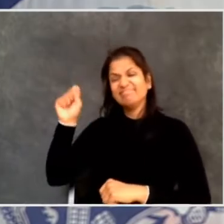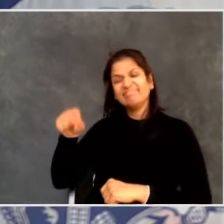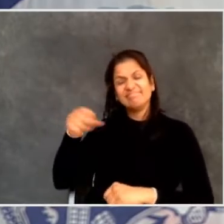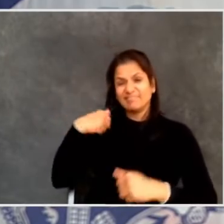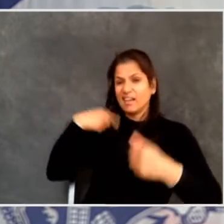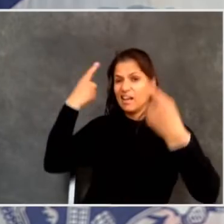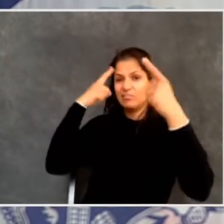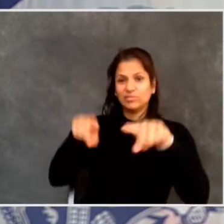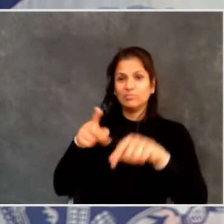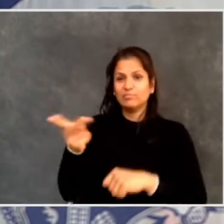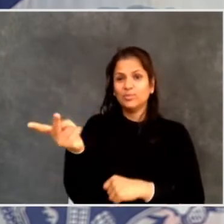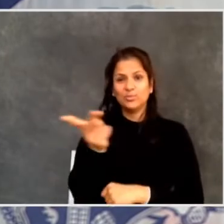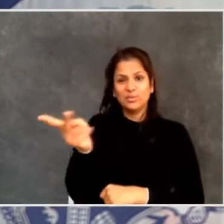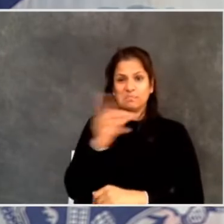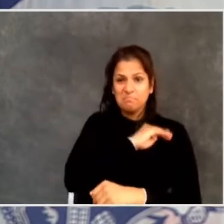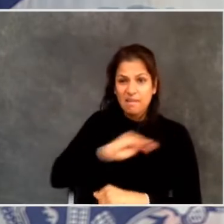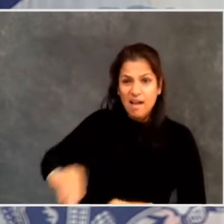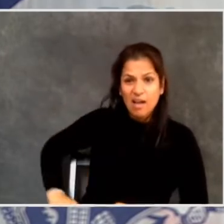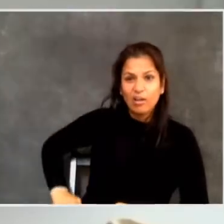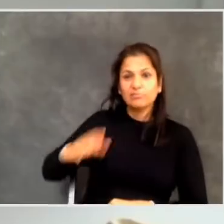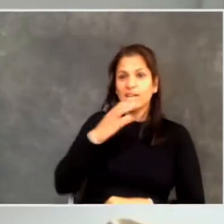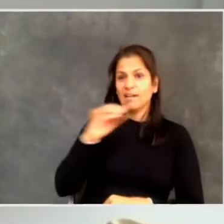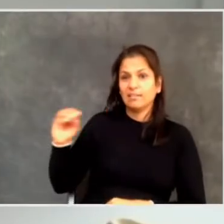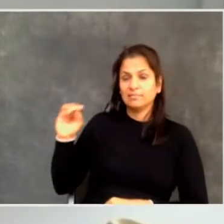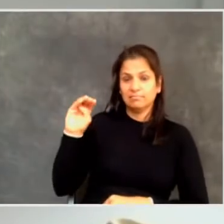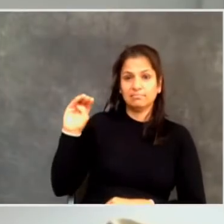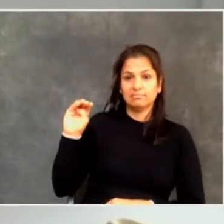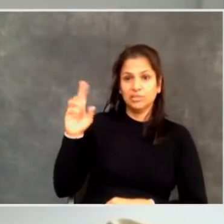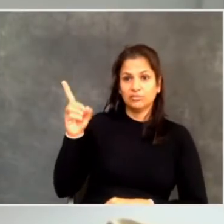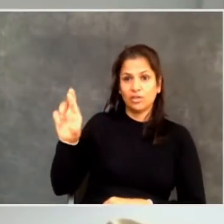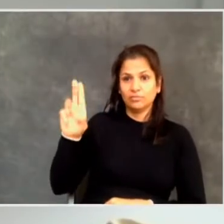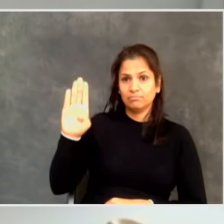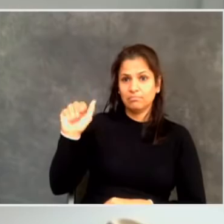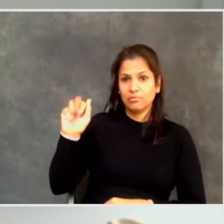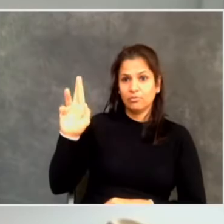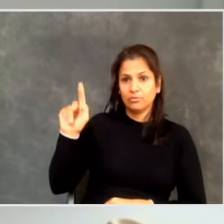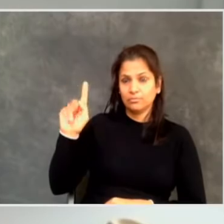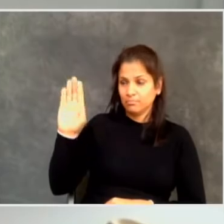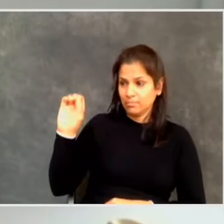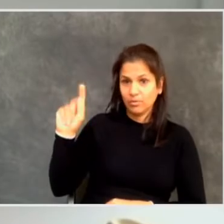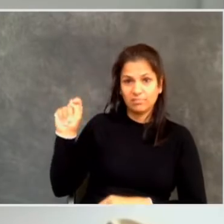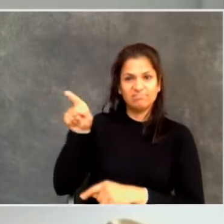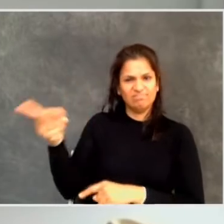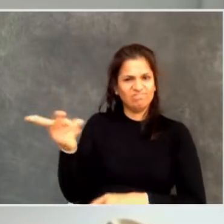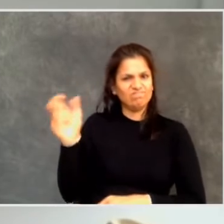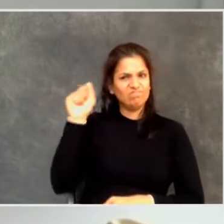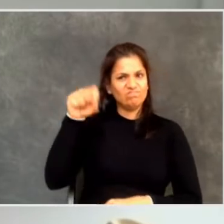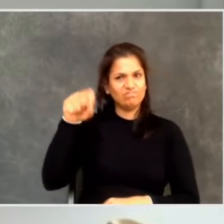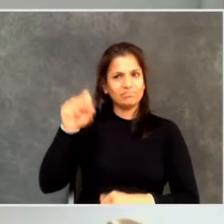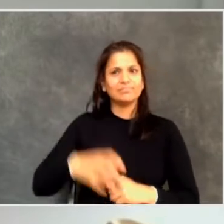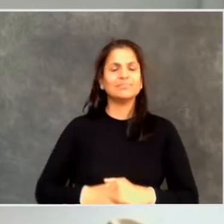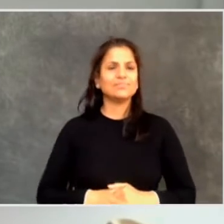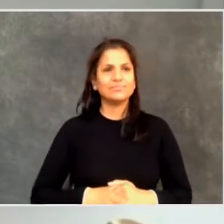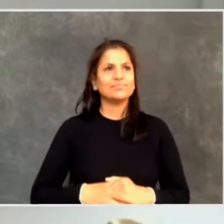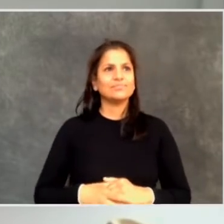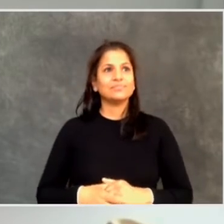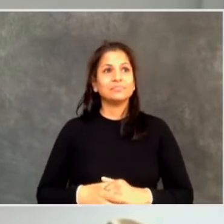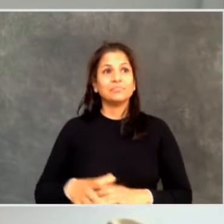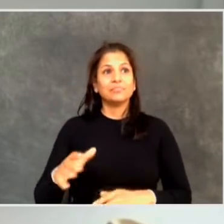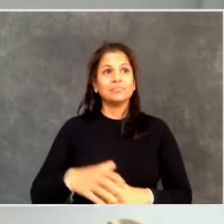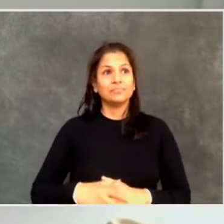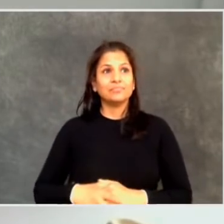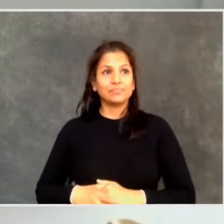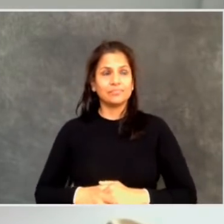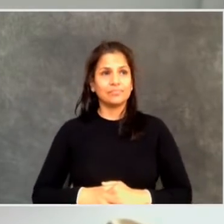housing because of the high cost of apartment rentals in New York City. And so multiple families may be living together in